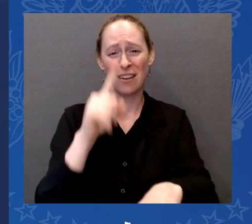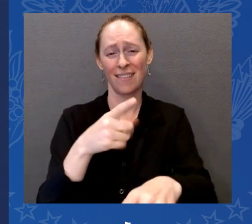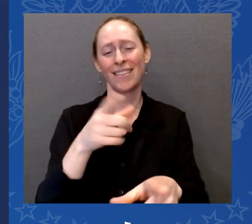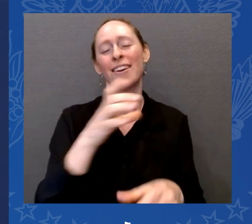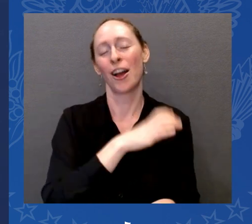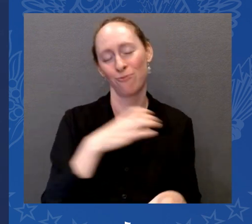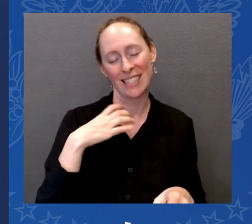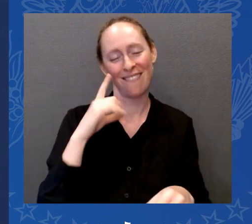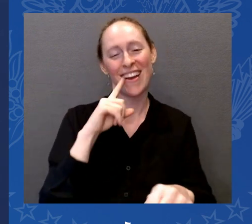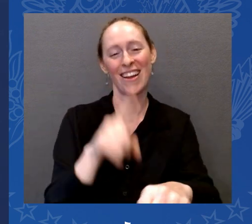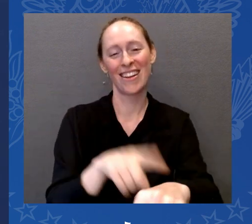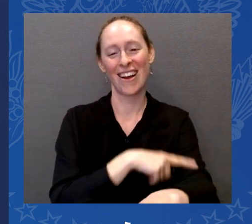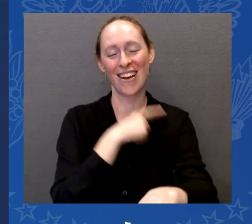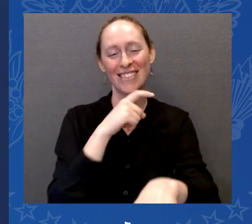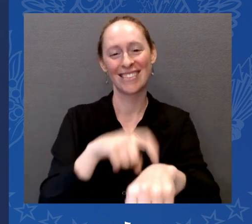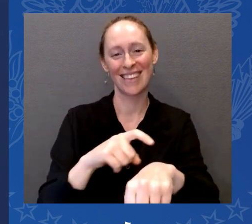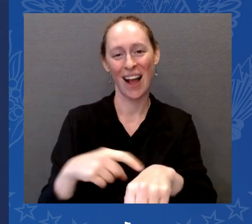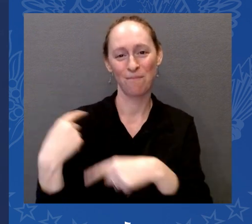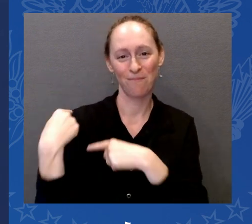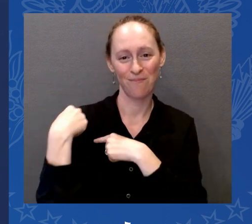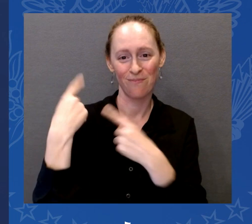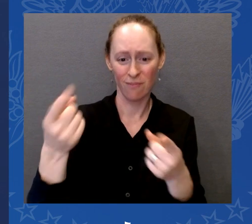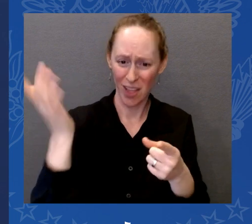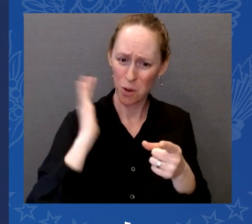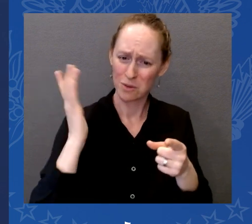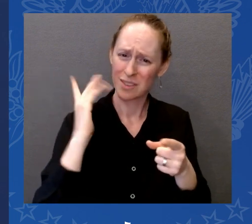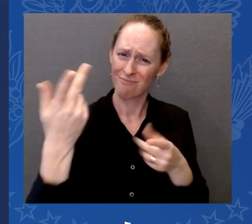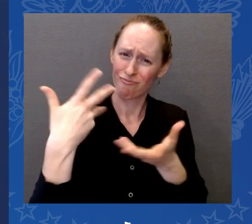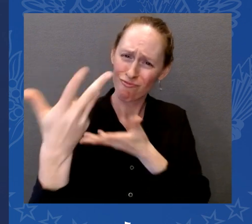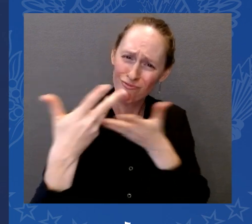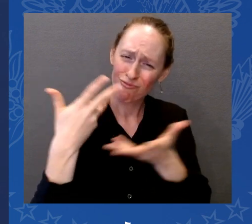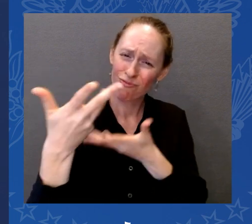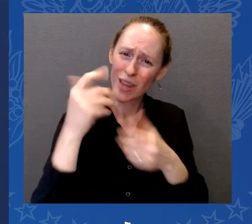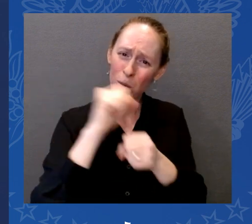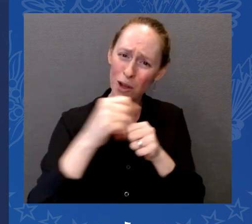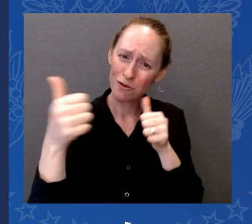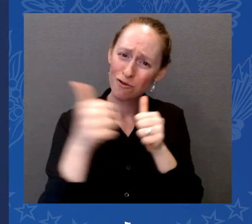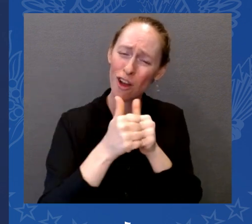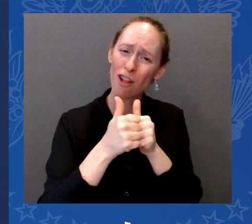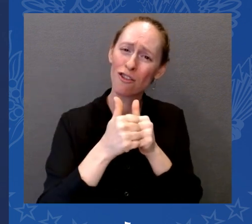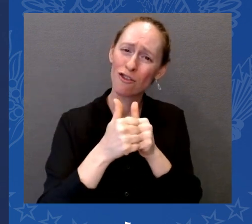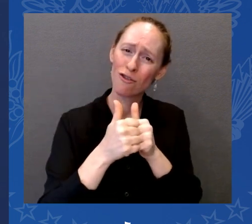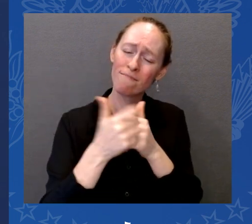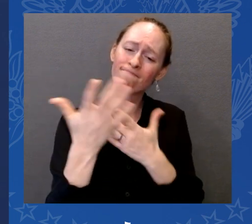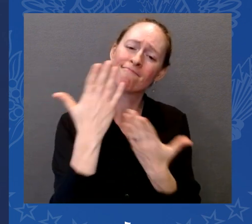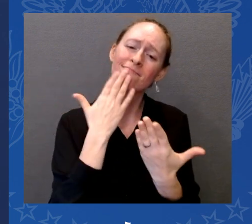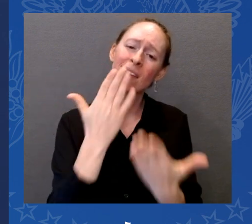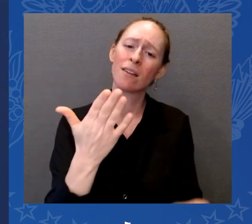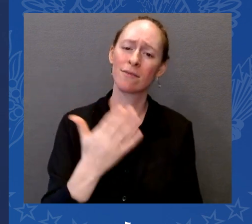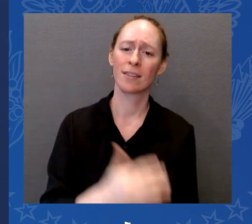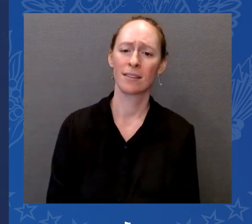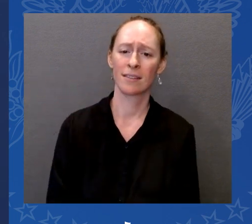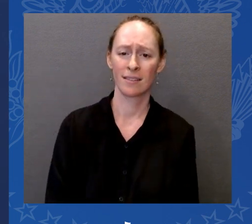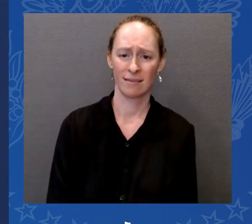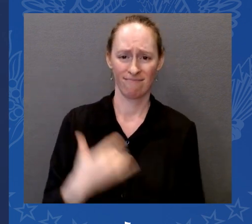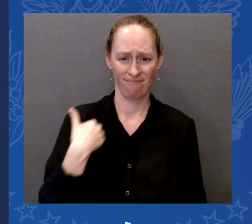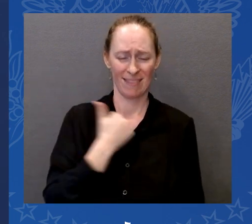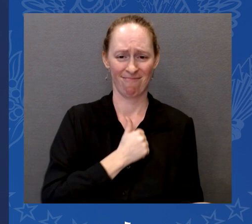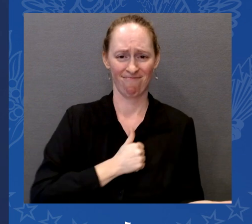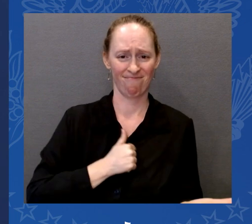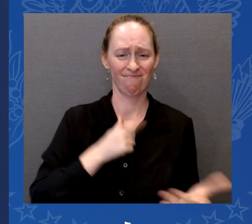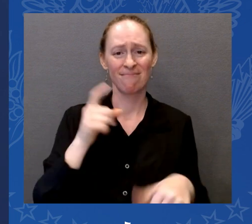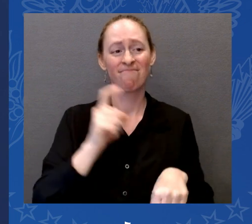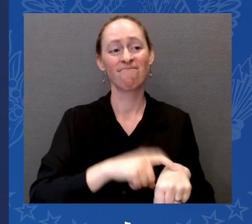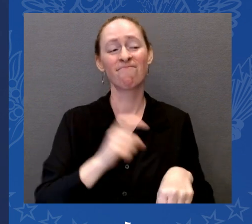with the delegation. Thank you very much. I'm quite frankly a little sorry you're leaving. And thanks for what you've done.